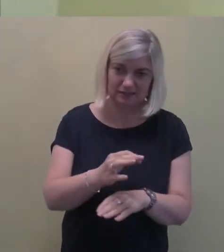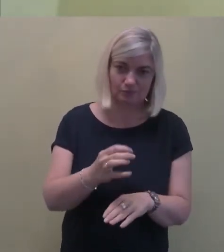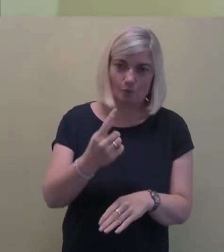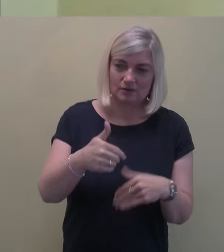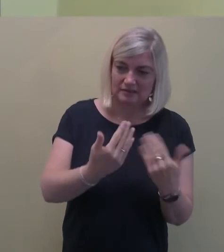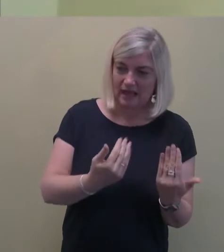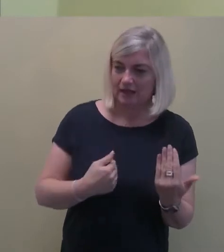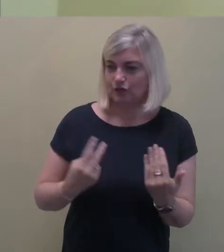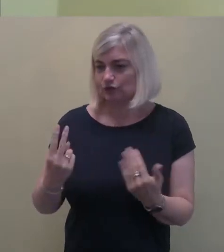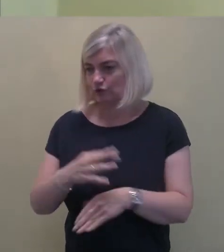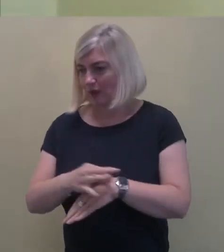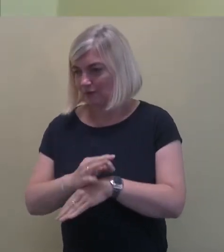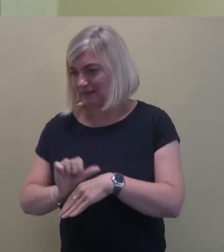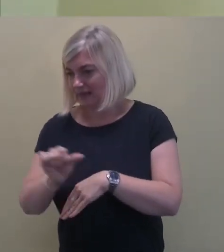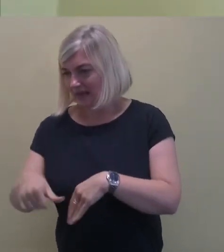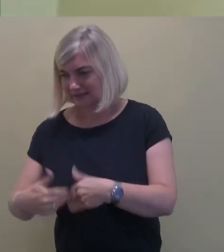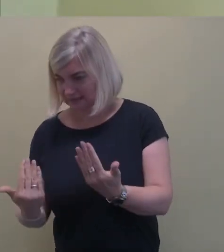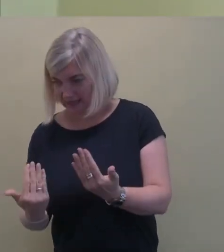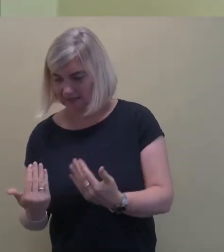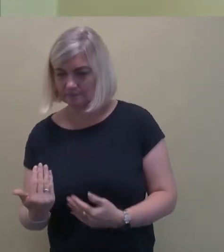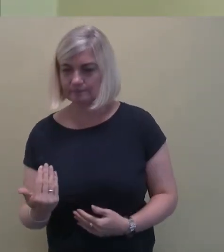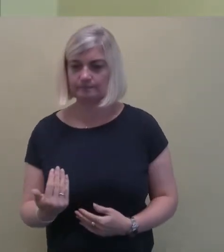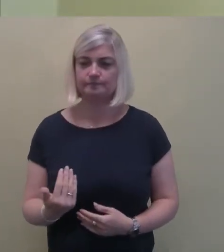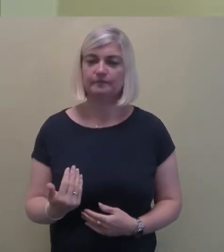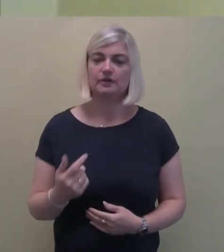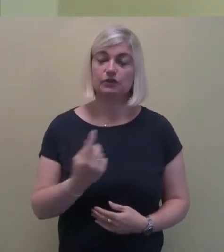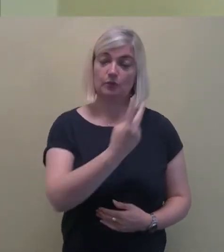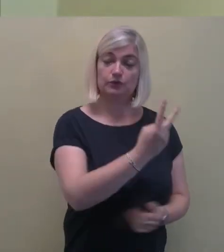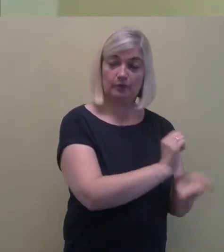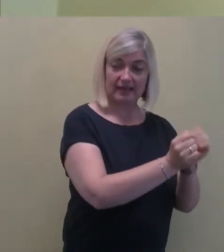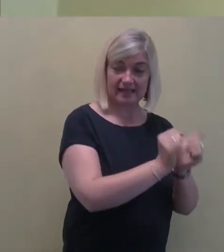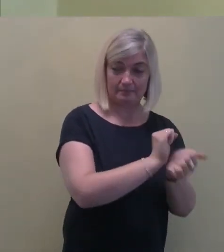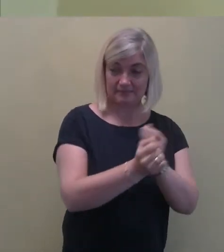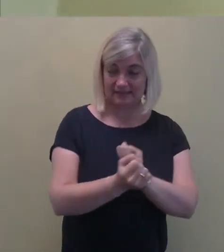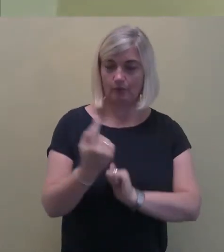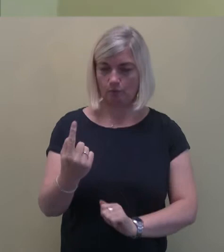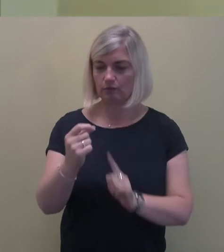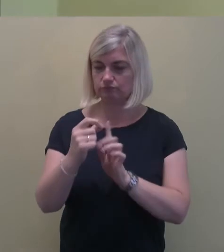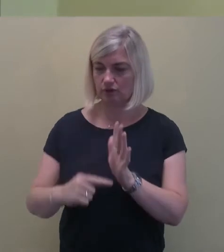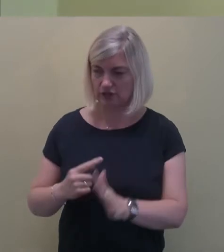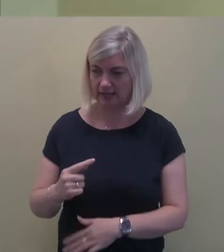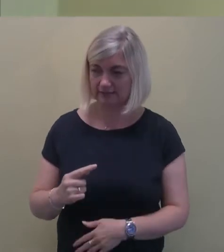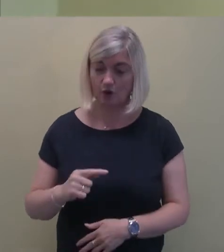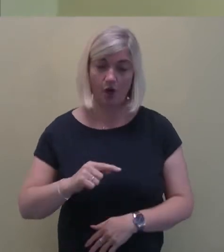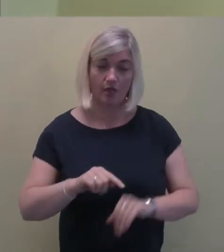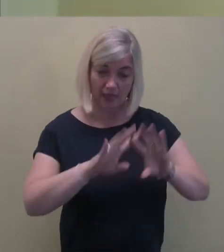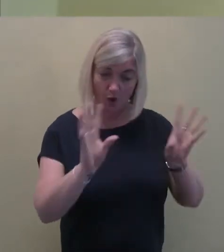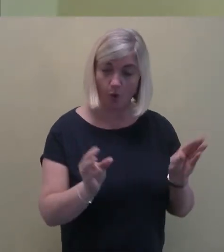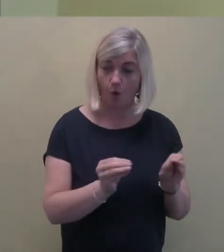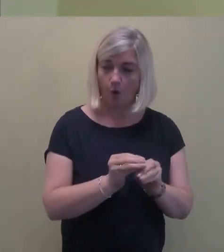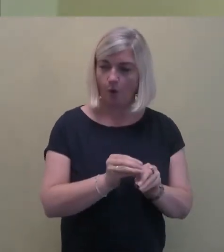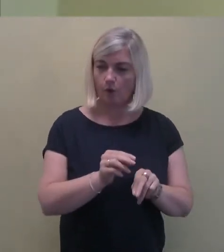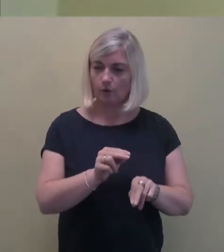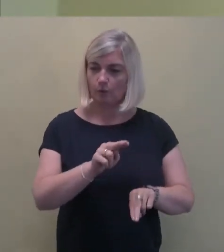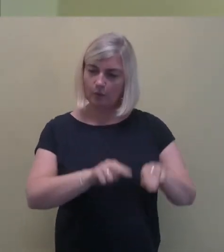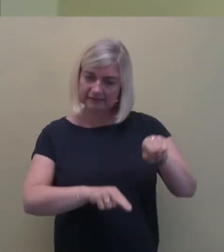pretty weighty, but it's split over many weeks. And again, you do a couple of hours, different days on that project, and that's the way that's